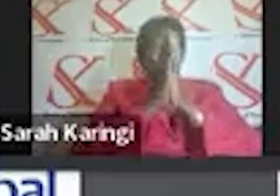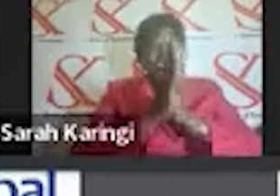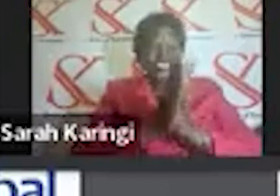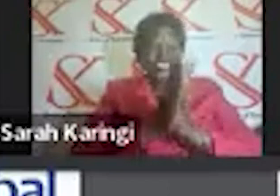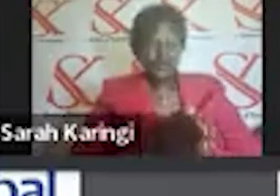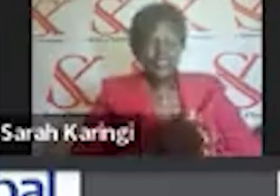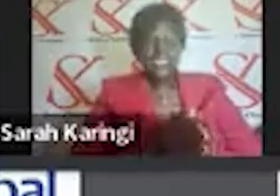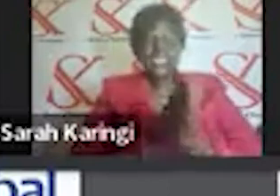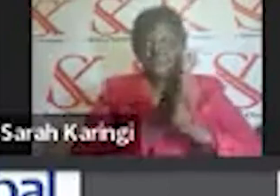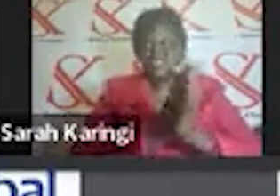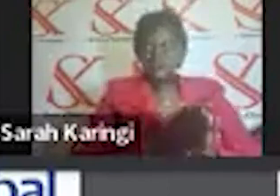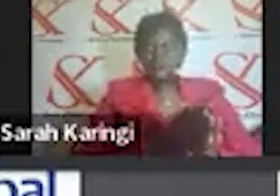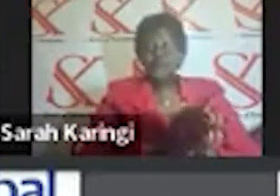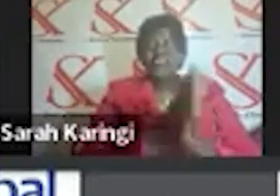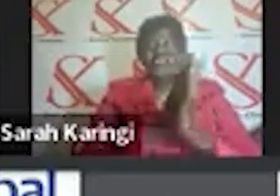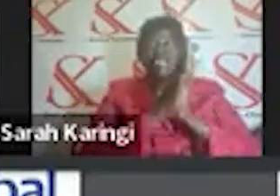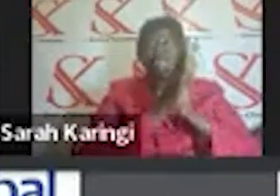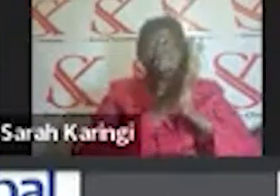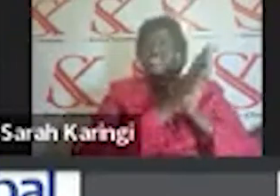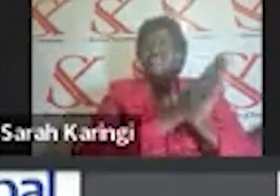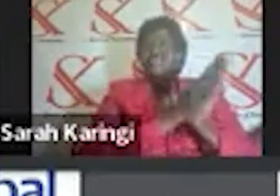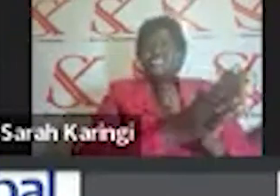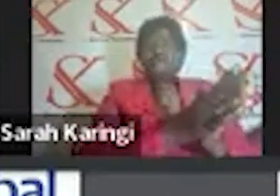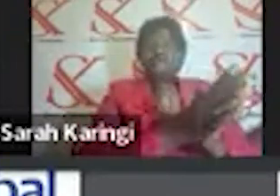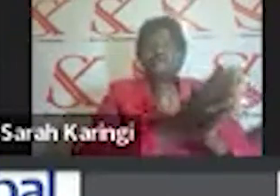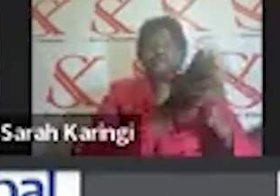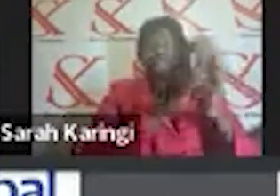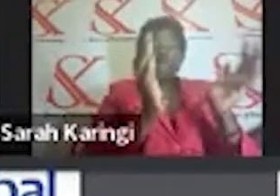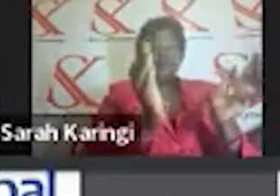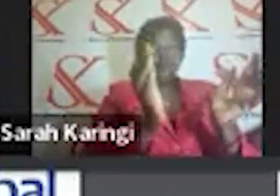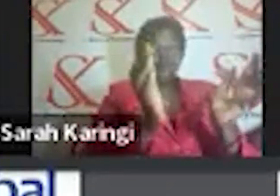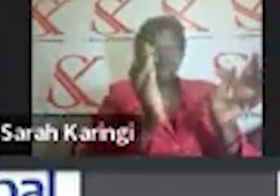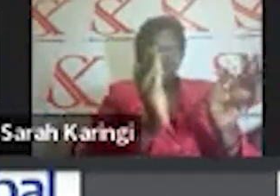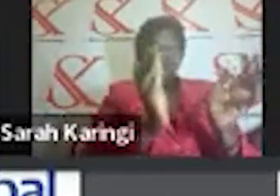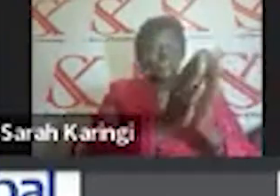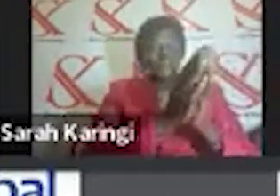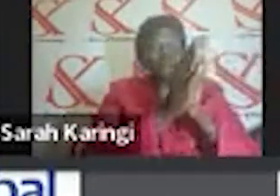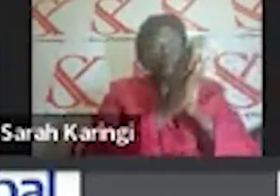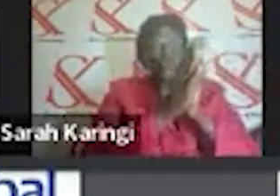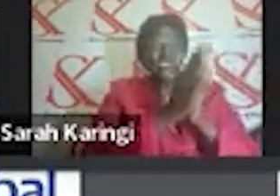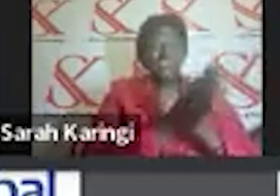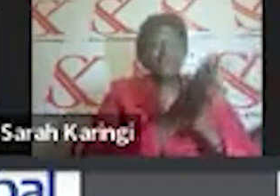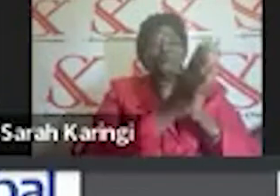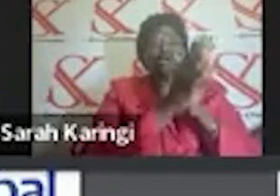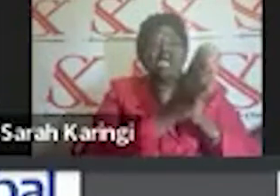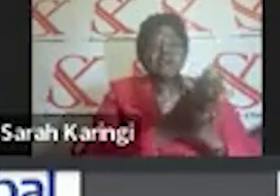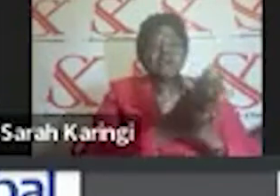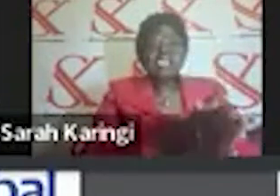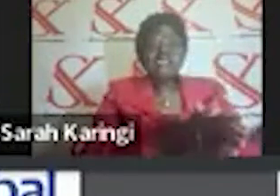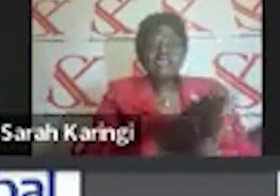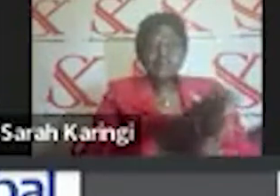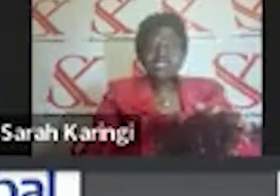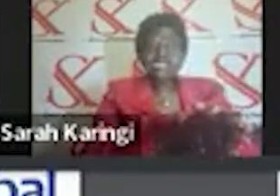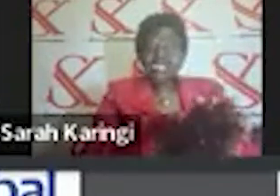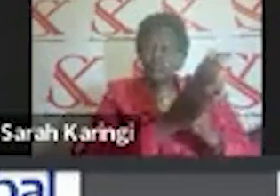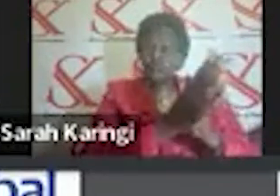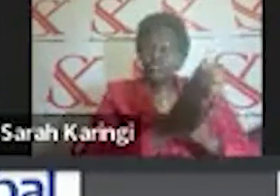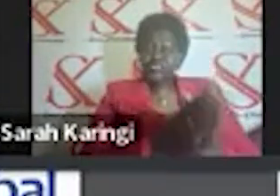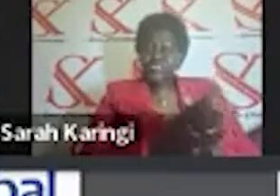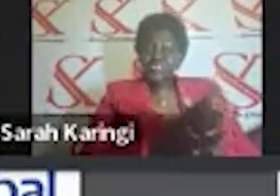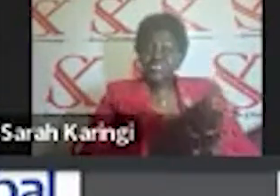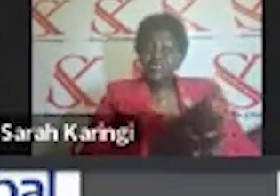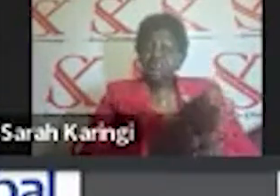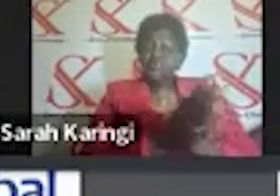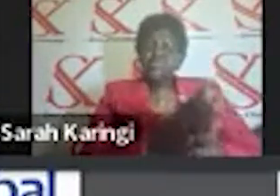to be available. They are dependable. And you can even tell from a group of people. So when your ways are